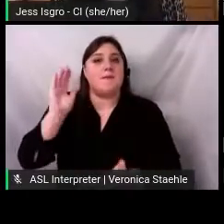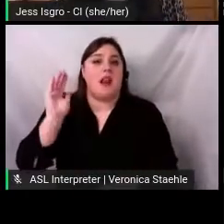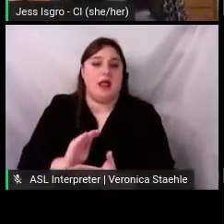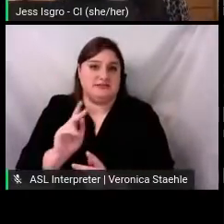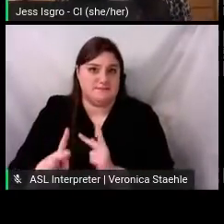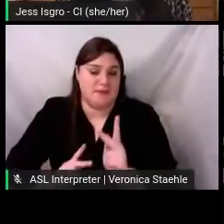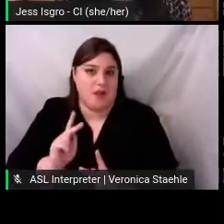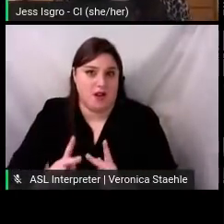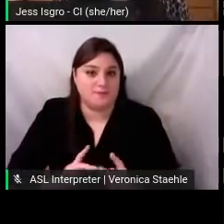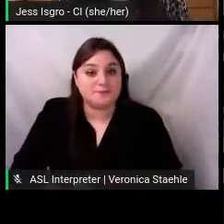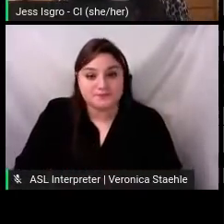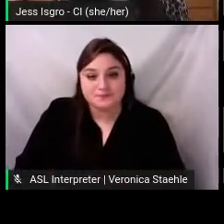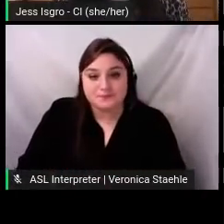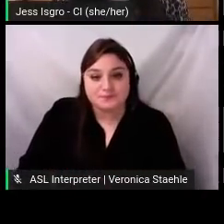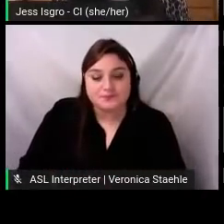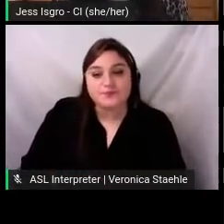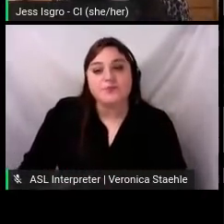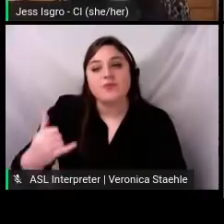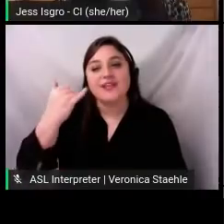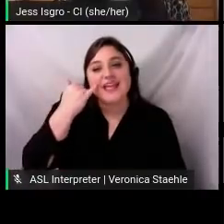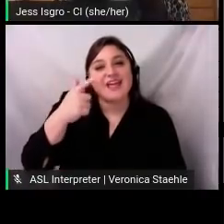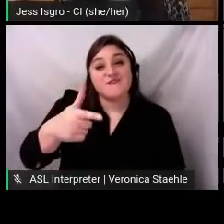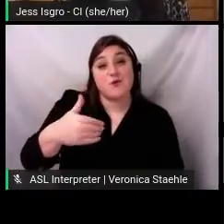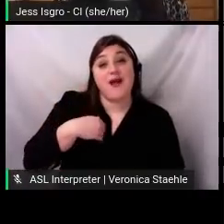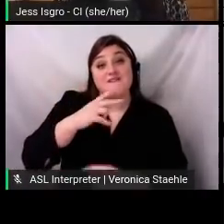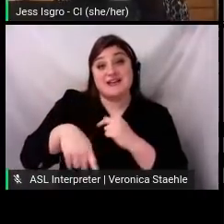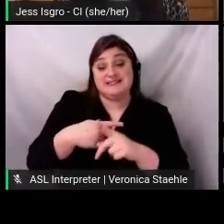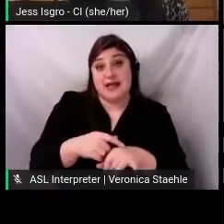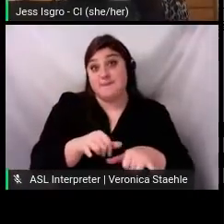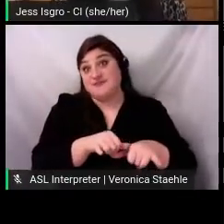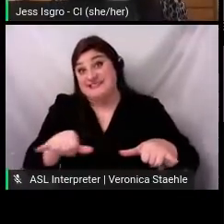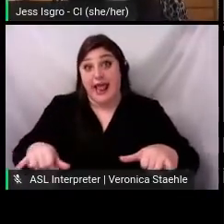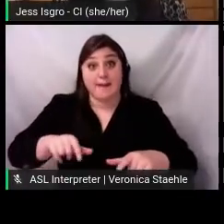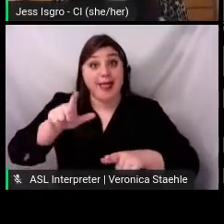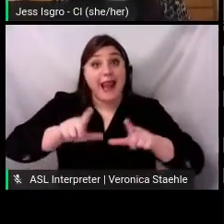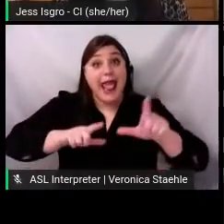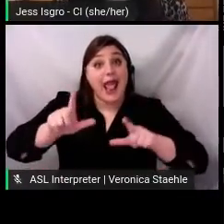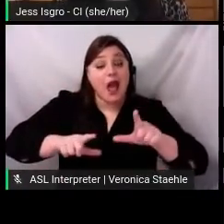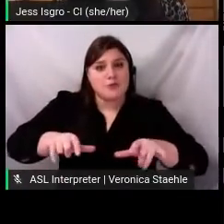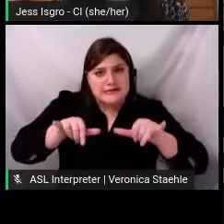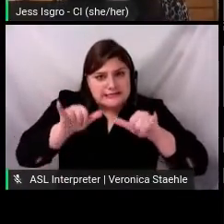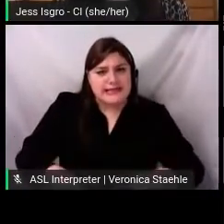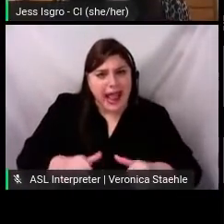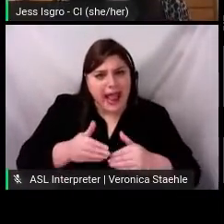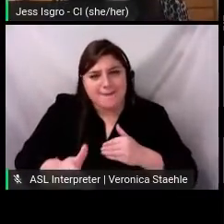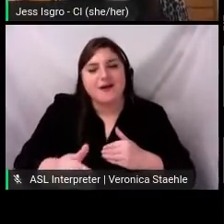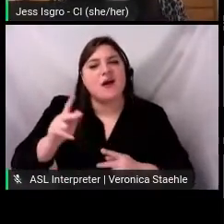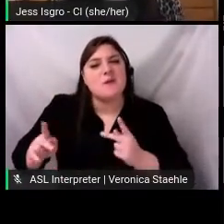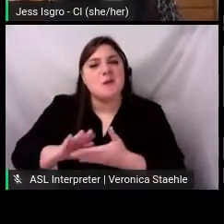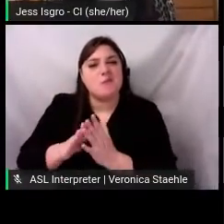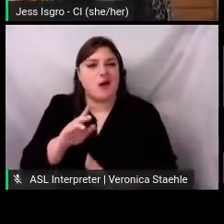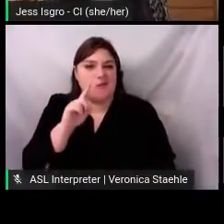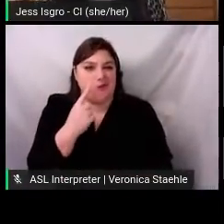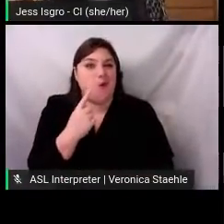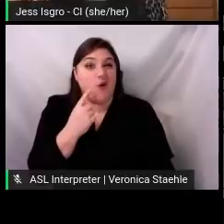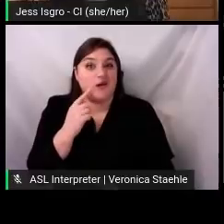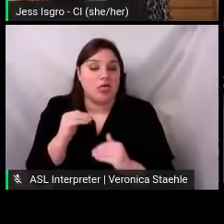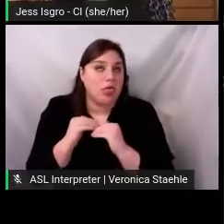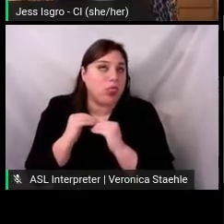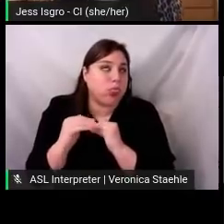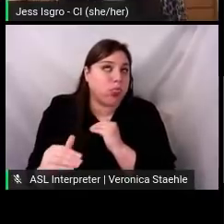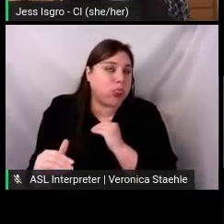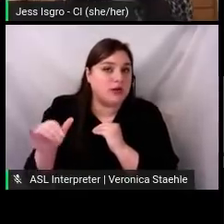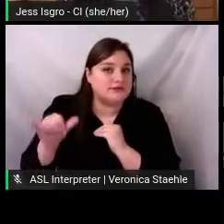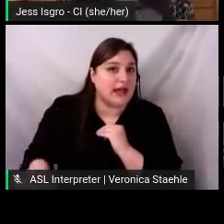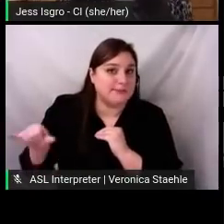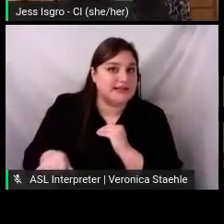layout and not much happening in between, users can start to lose interest if they begin to recognize something too frequently. We found that posts succeed best